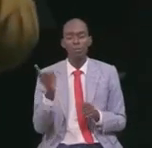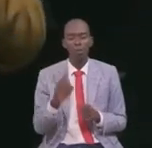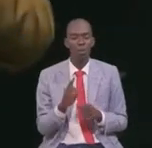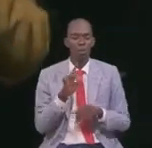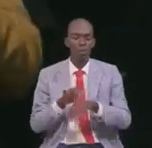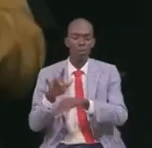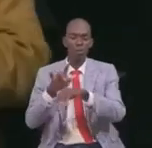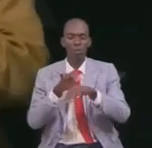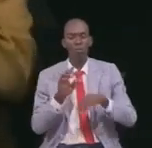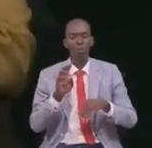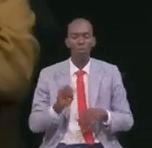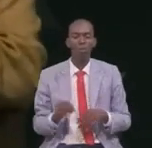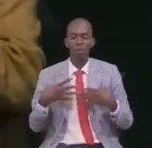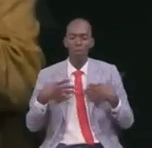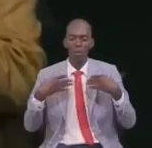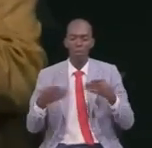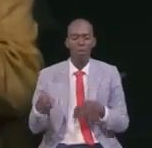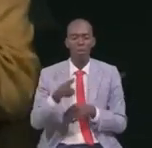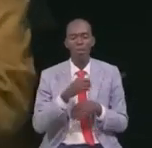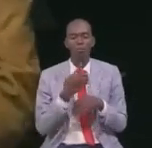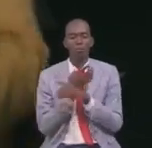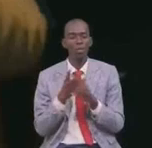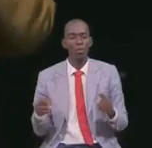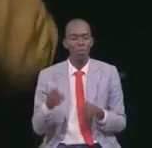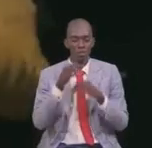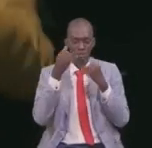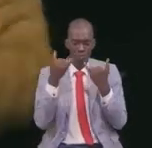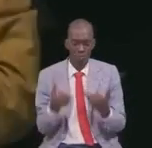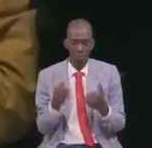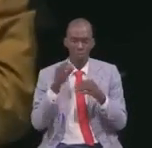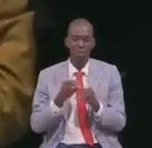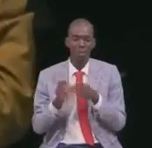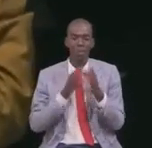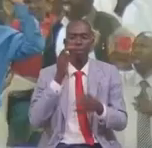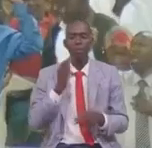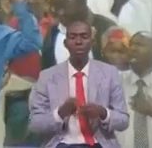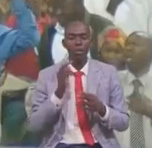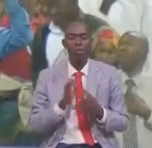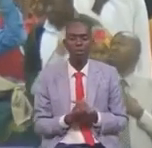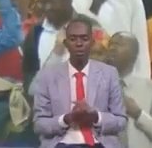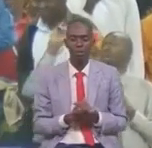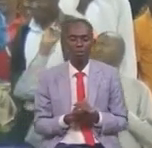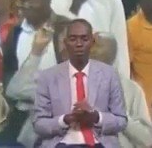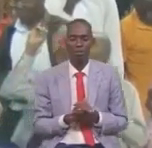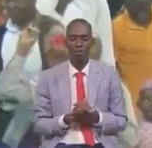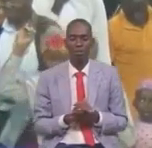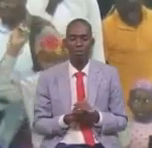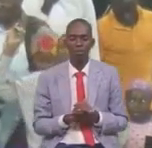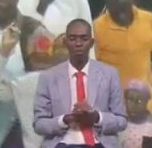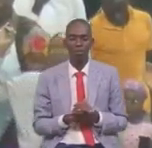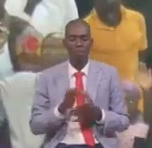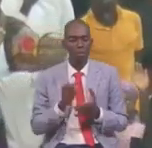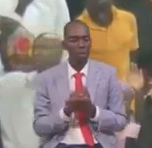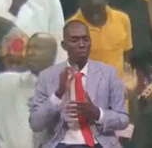touch them, heal them, deliver them now in Jesus' name. That